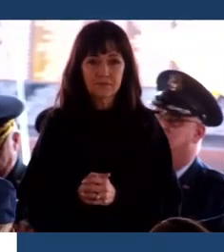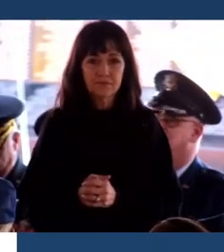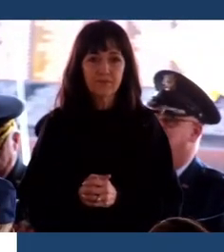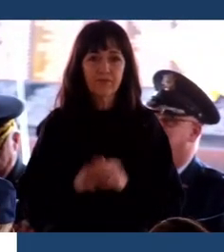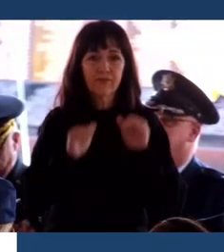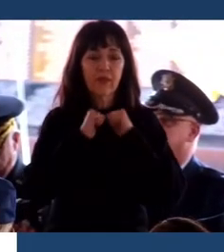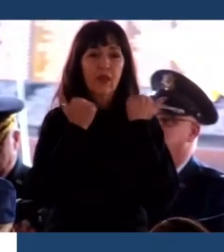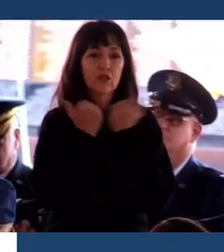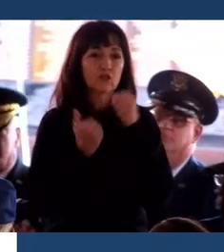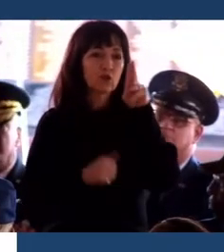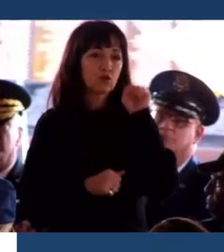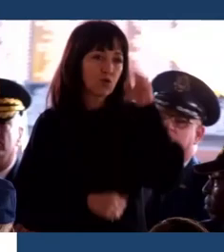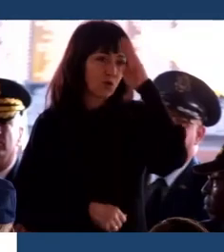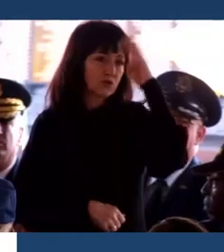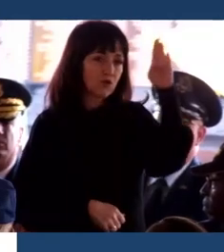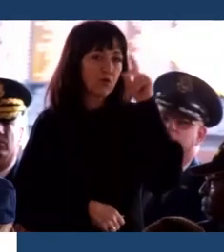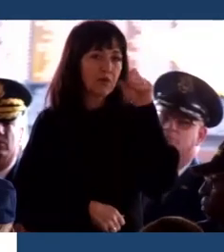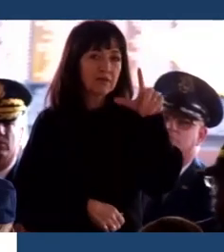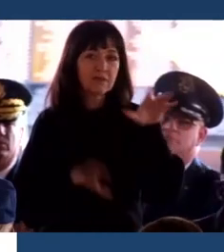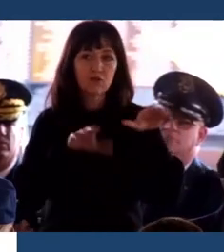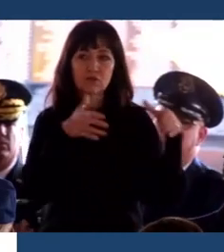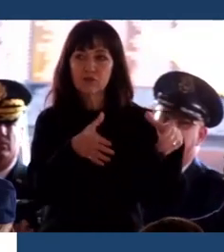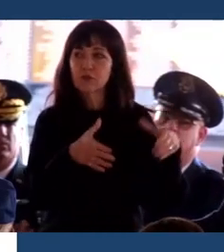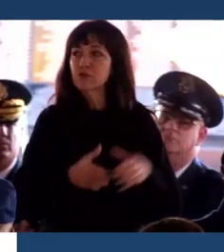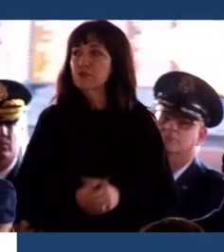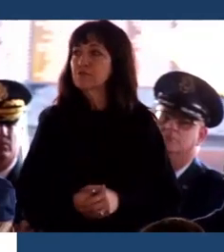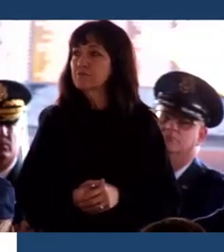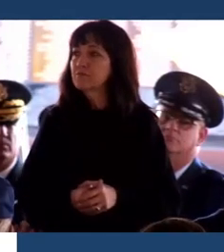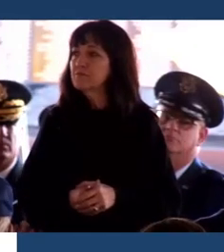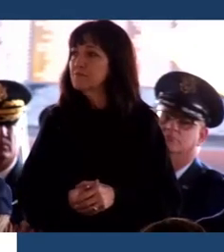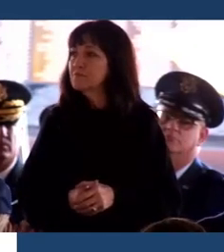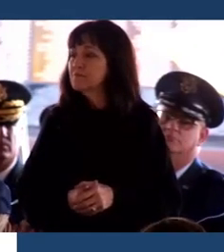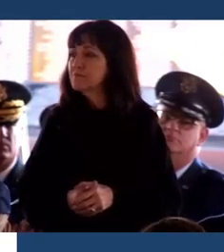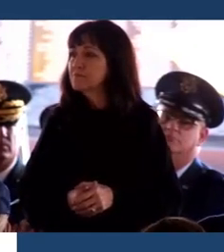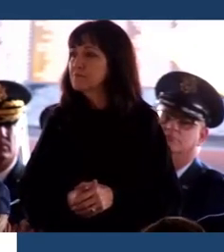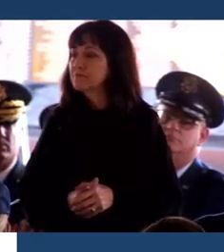Association of the U.S. Army, Delaware Chapter.